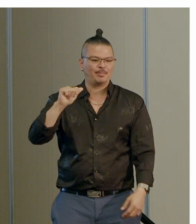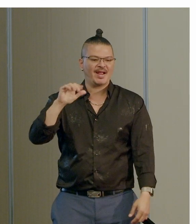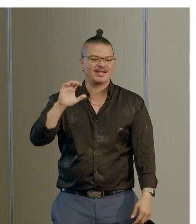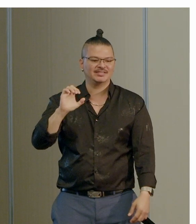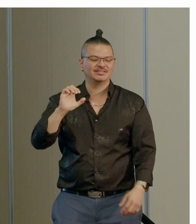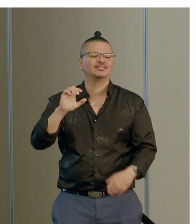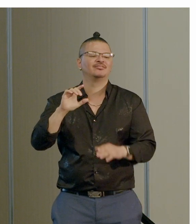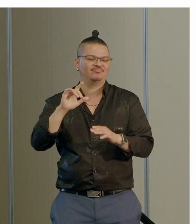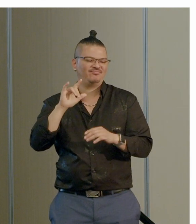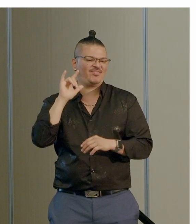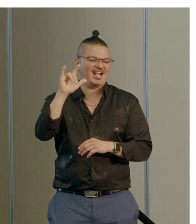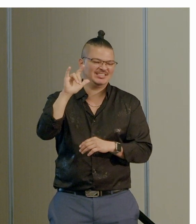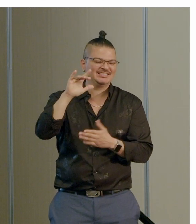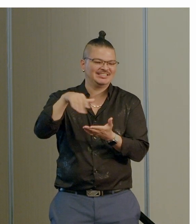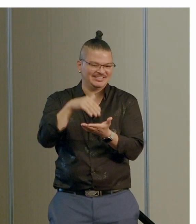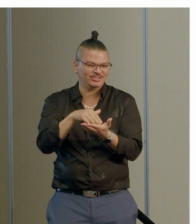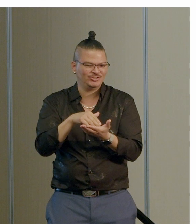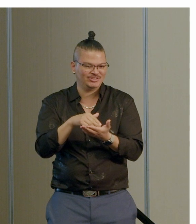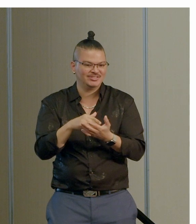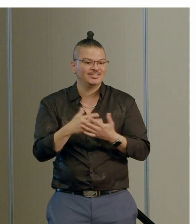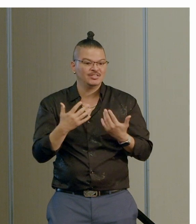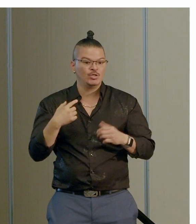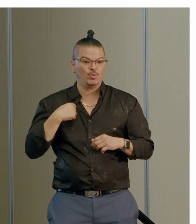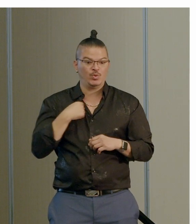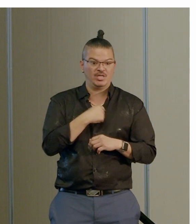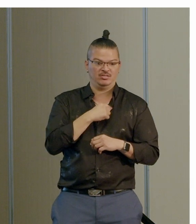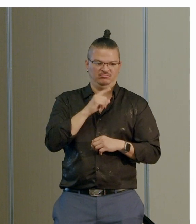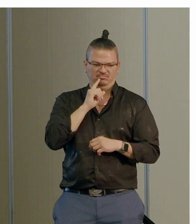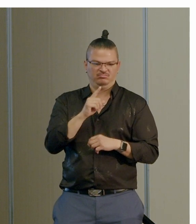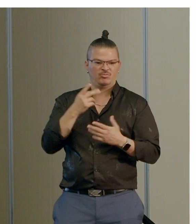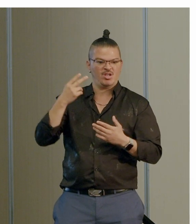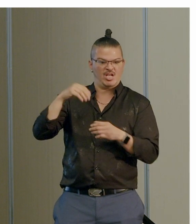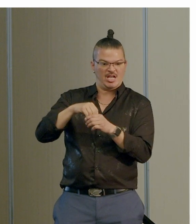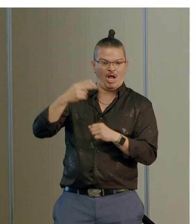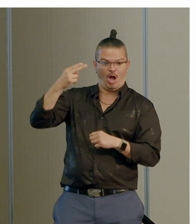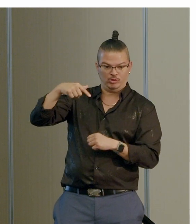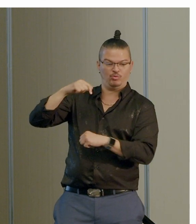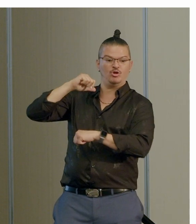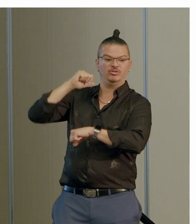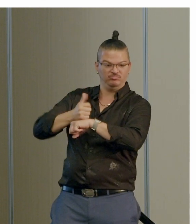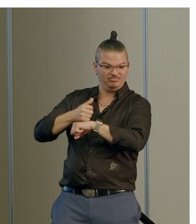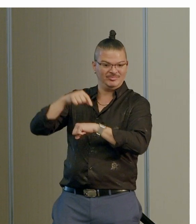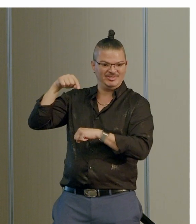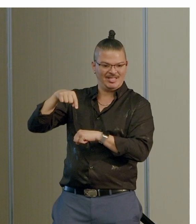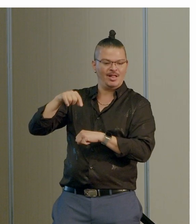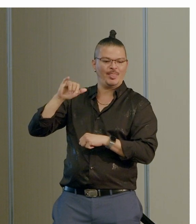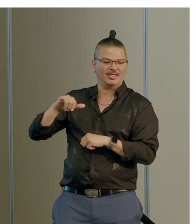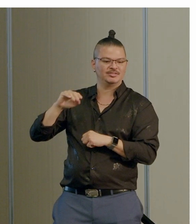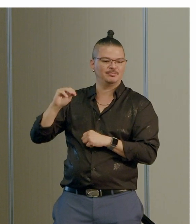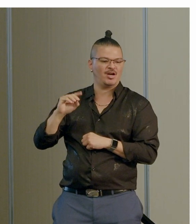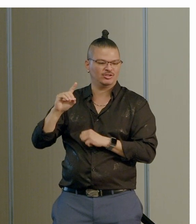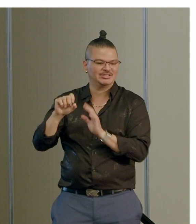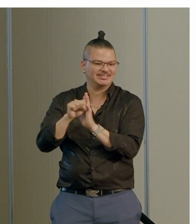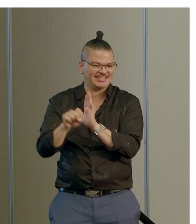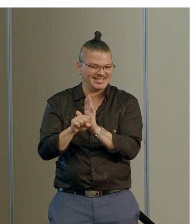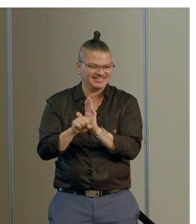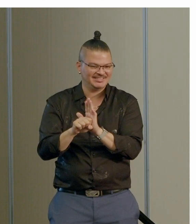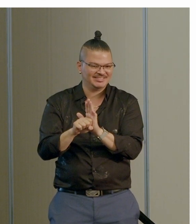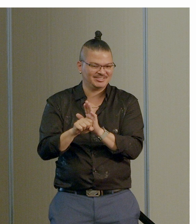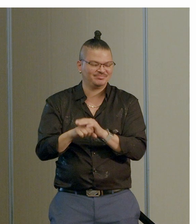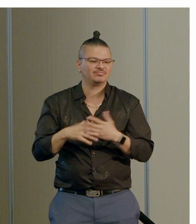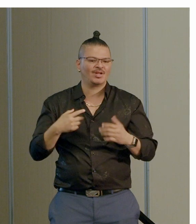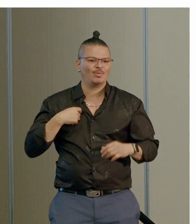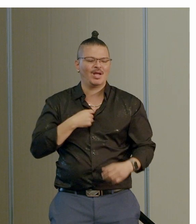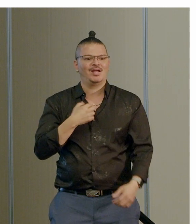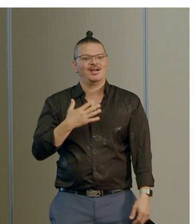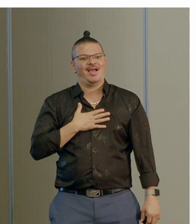NASA headquarters, we are located in that office in Maryland, and we're very happy to and thankful that we have an office out of